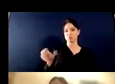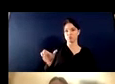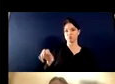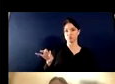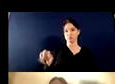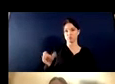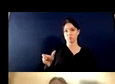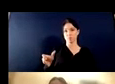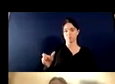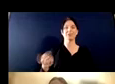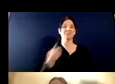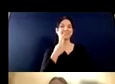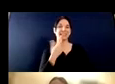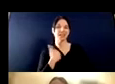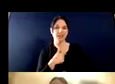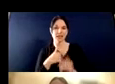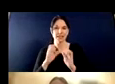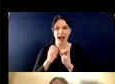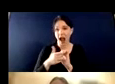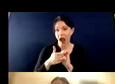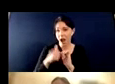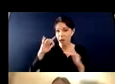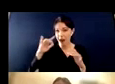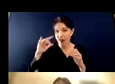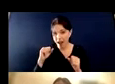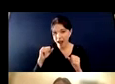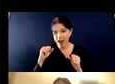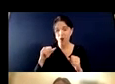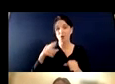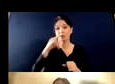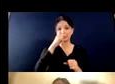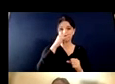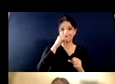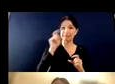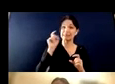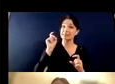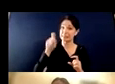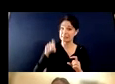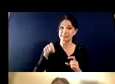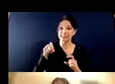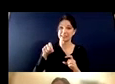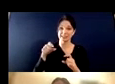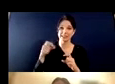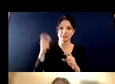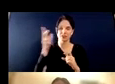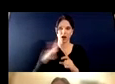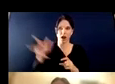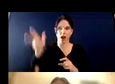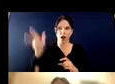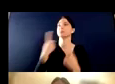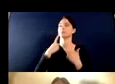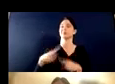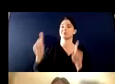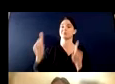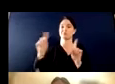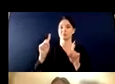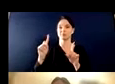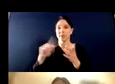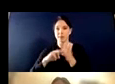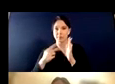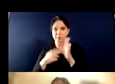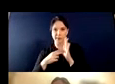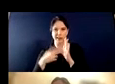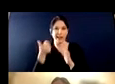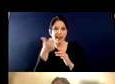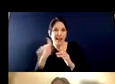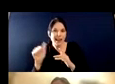needed to be at in order for your child to just barely detect it. That means that any sounds softer, again, any